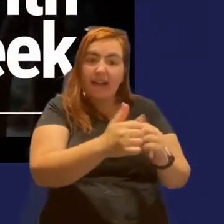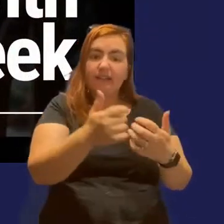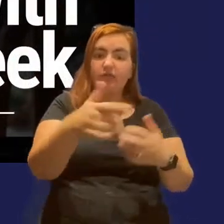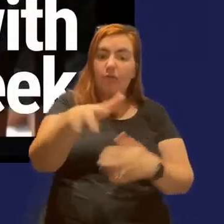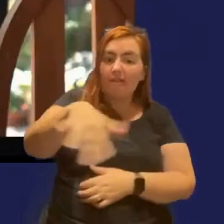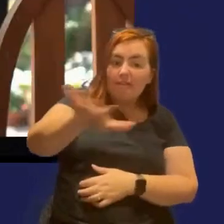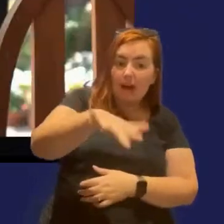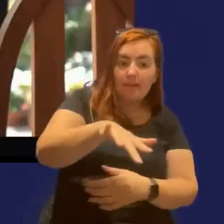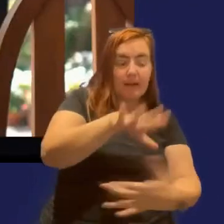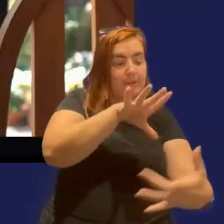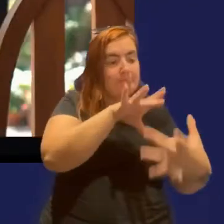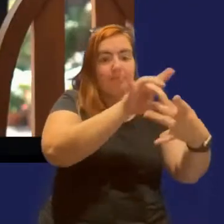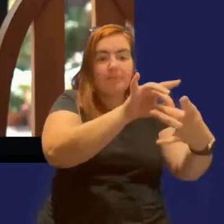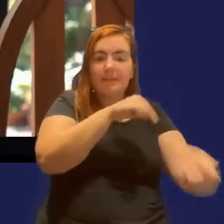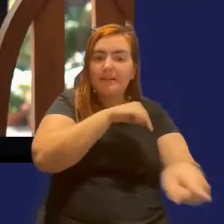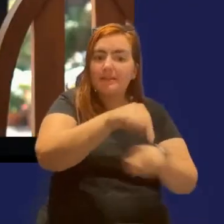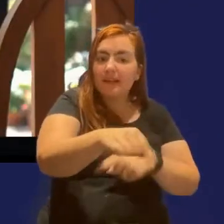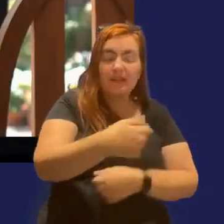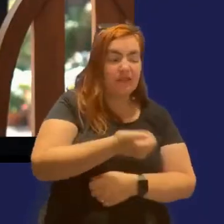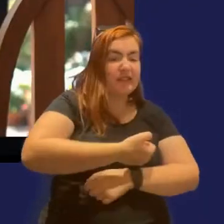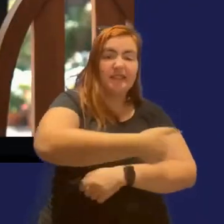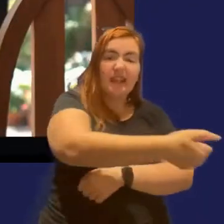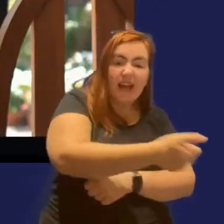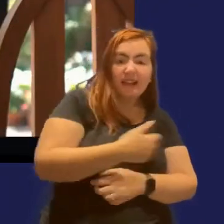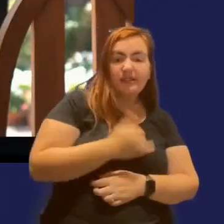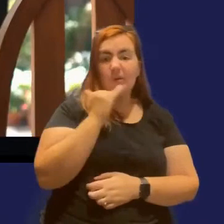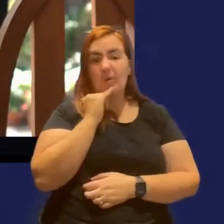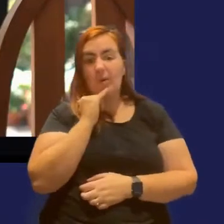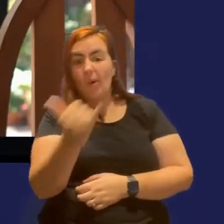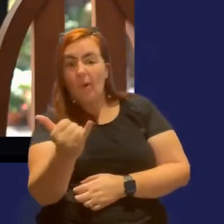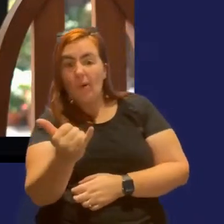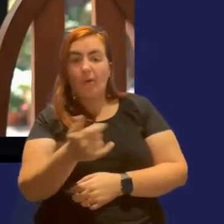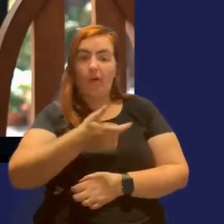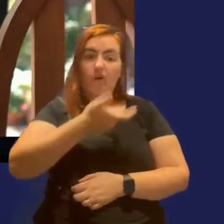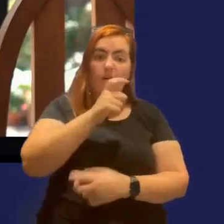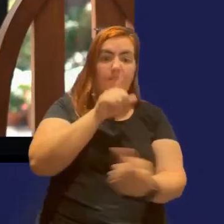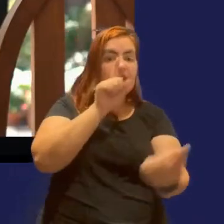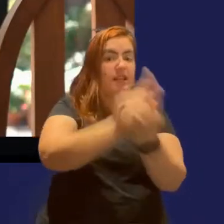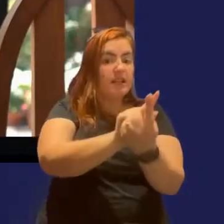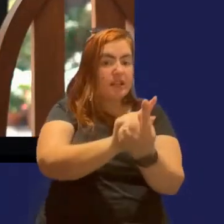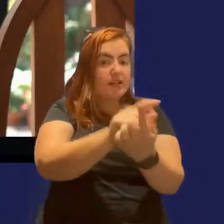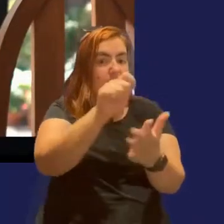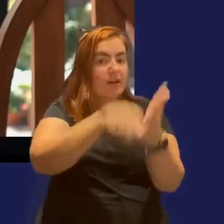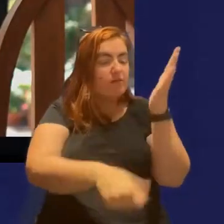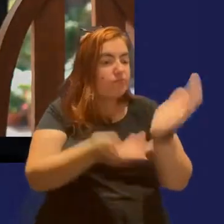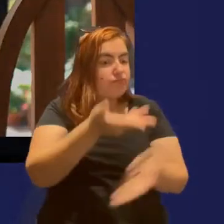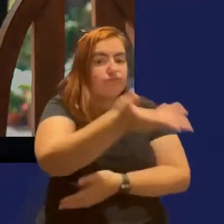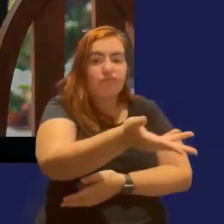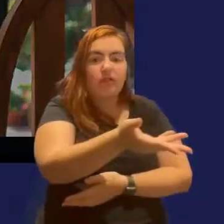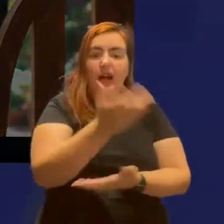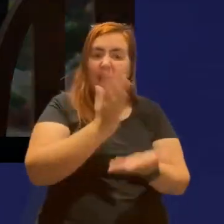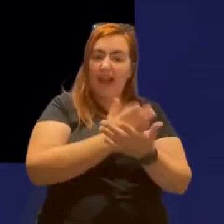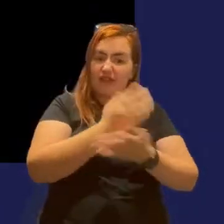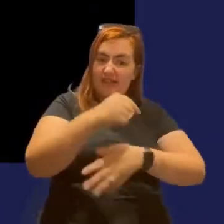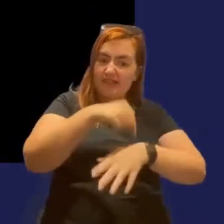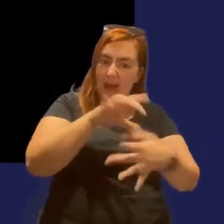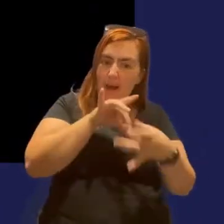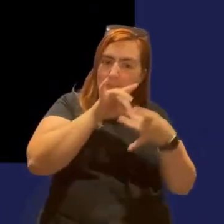or a family member? Send them a text, give them a call, buy them a coffee. Give them the gift of your